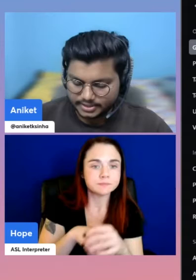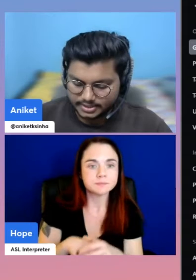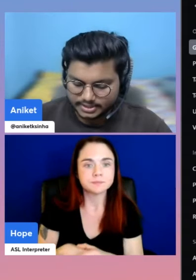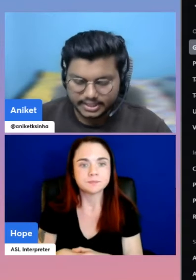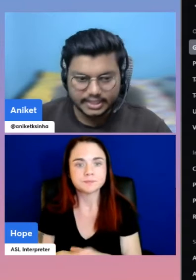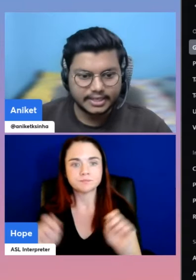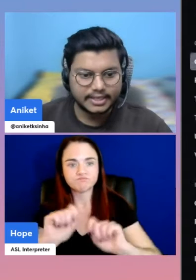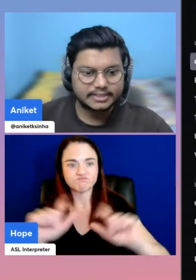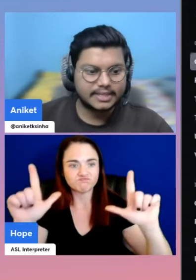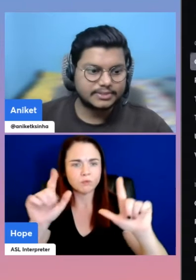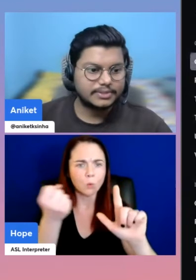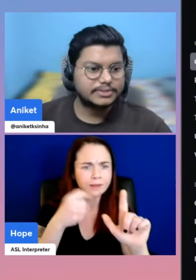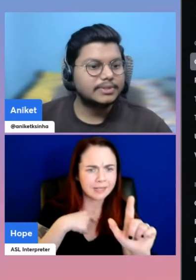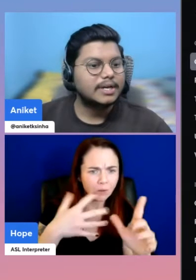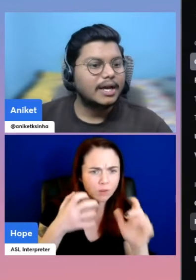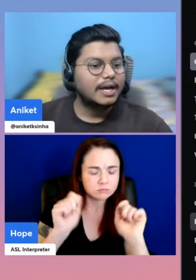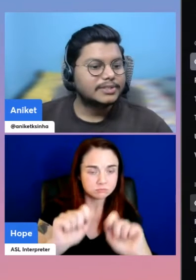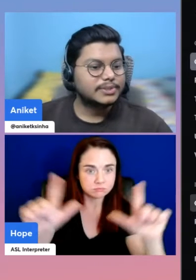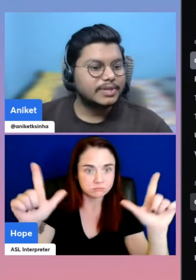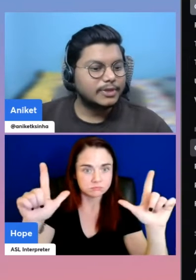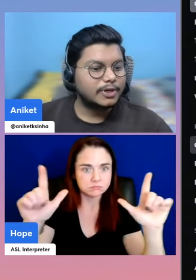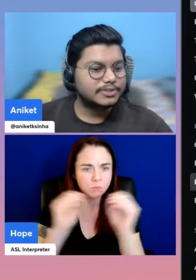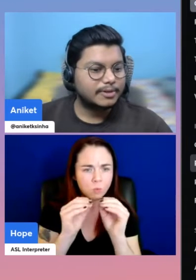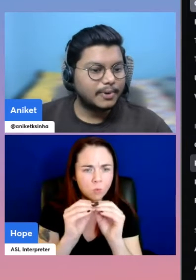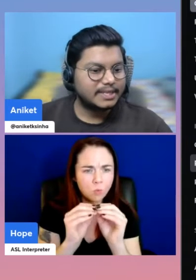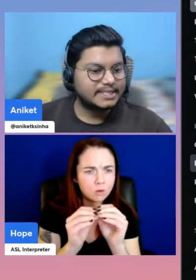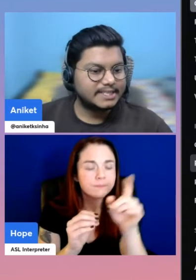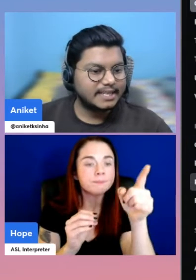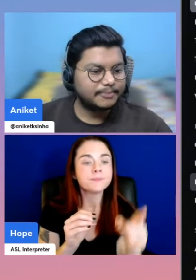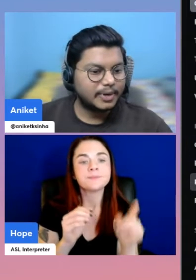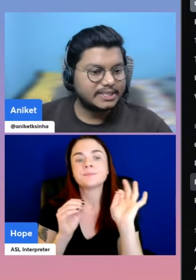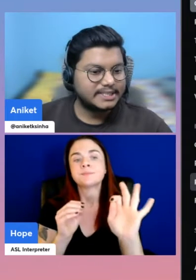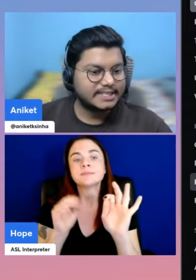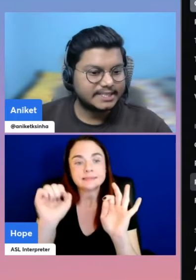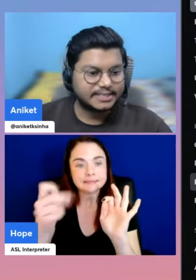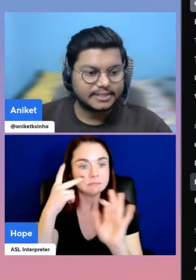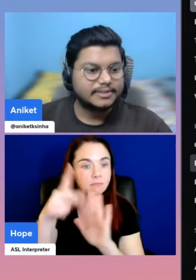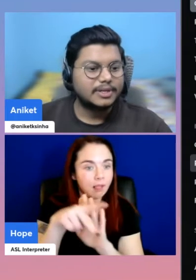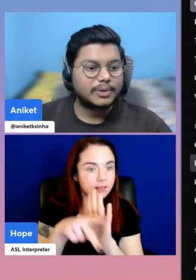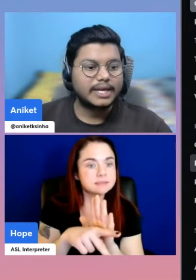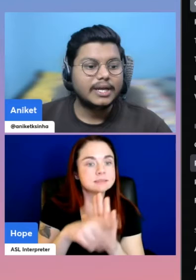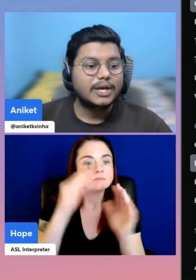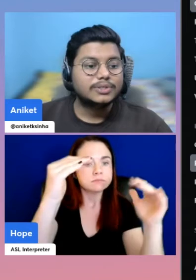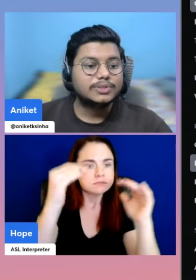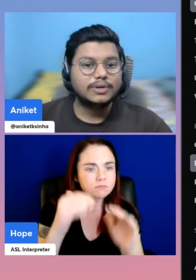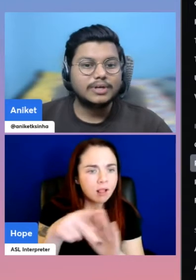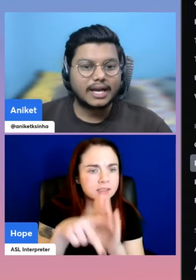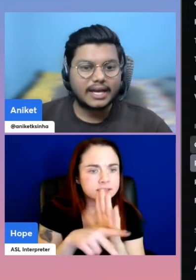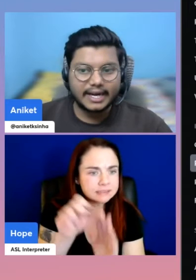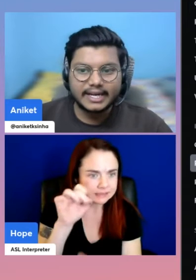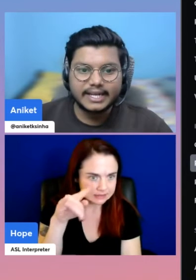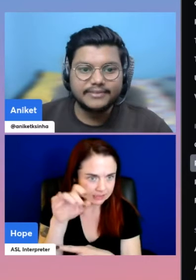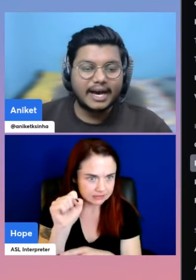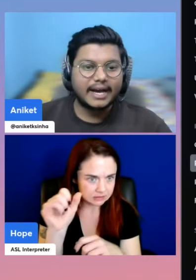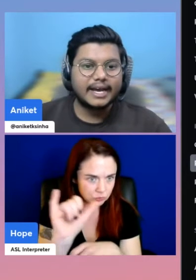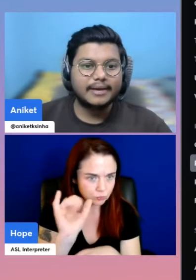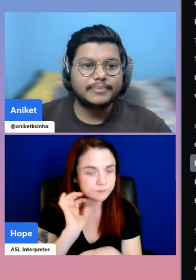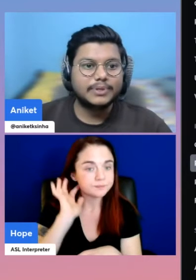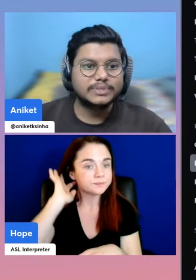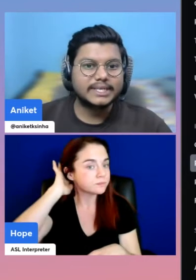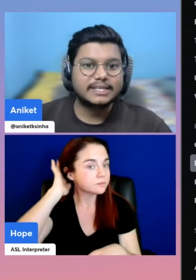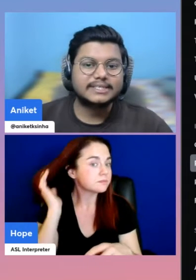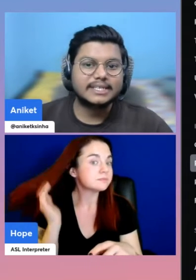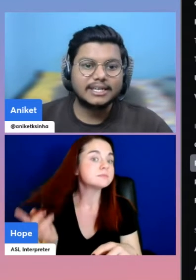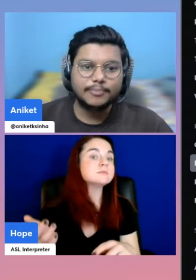Let me just increase the size also. So you have the option of policies and policy sets here. Okay. So currently I